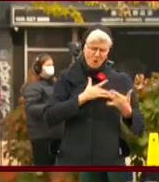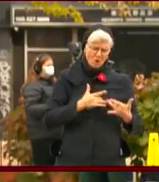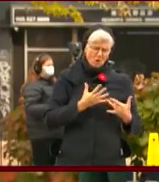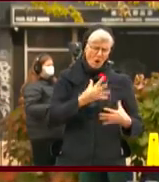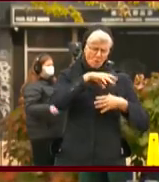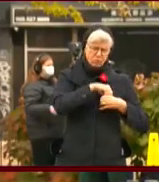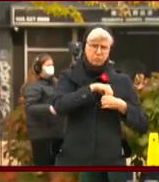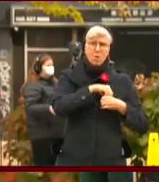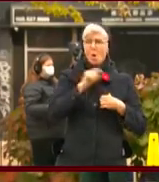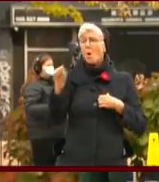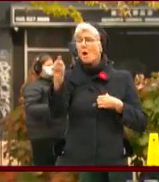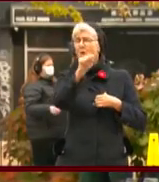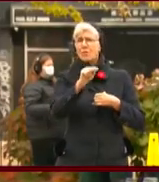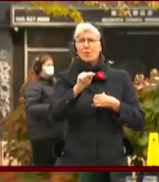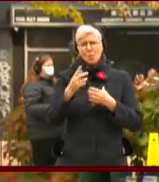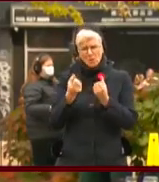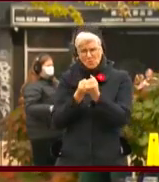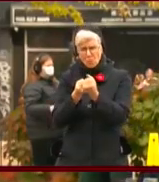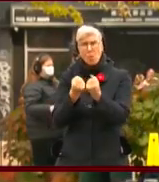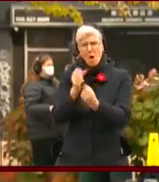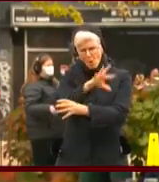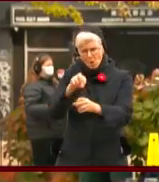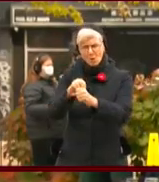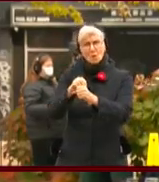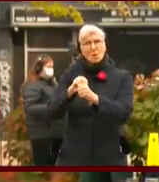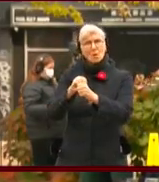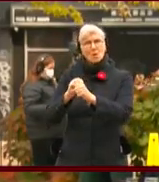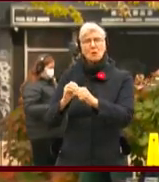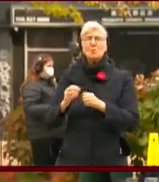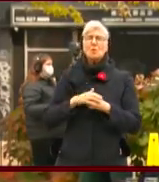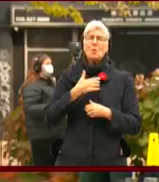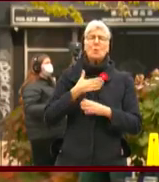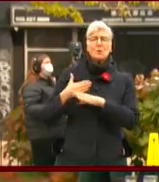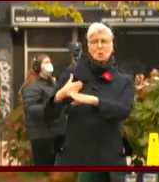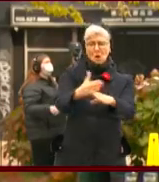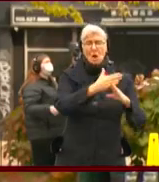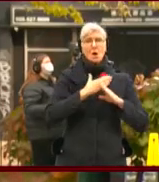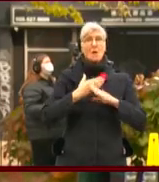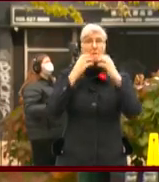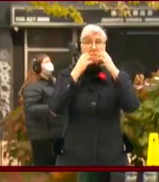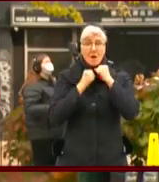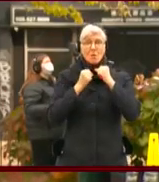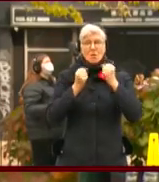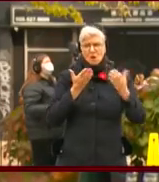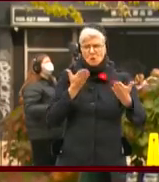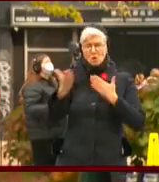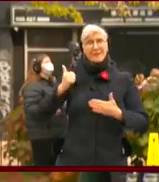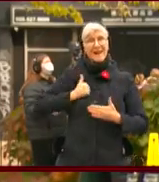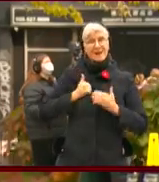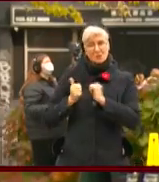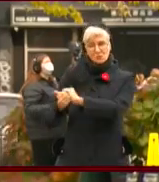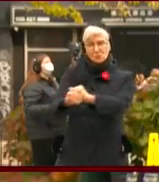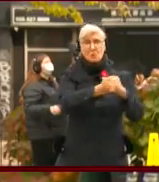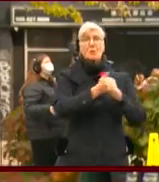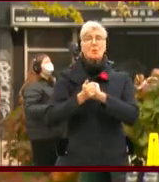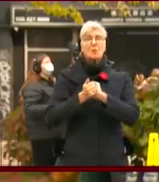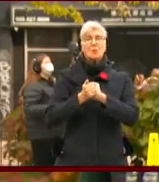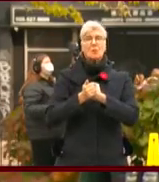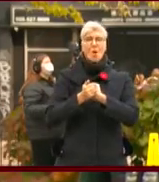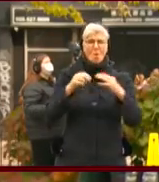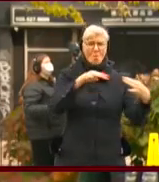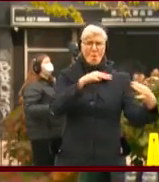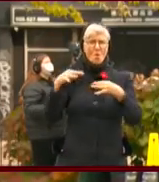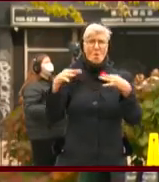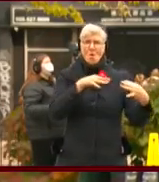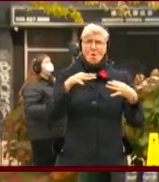the actions of others, so that we might be strengthened in our shared values and service to Canada. War